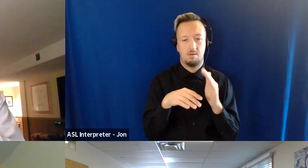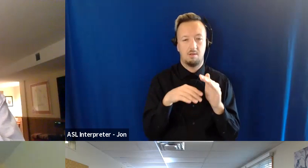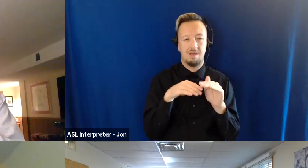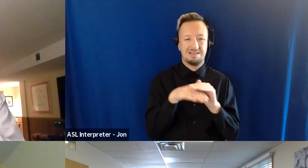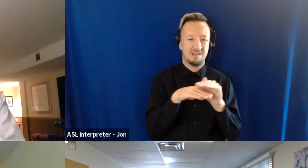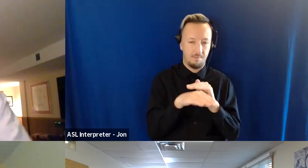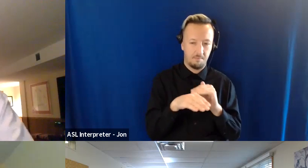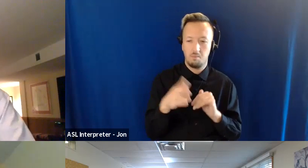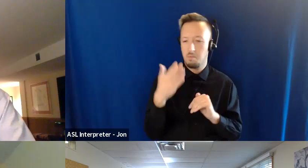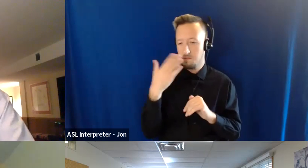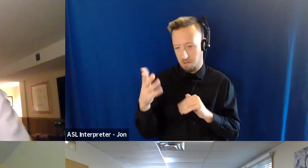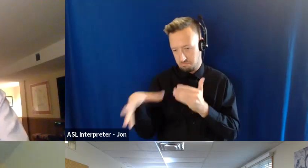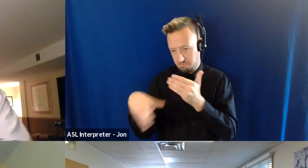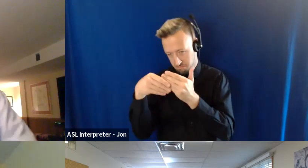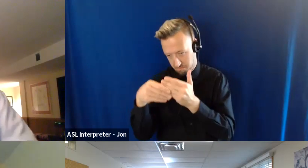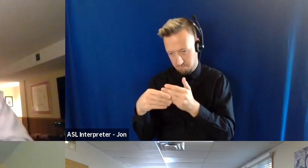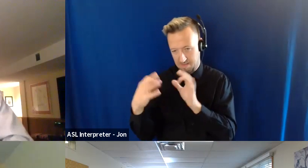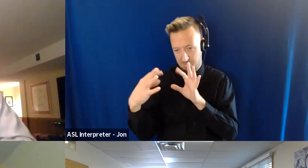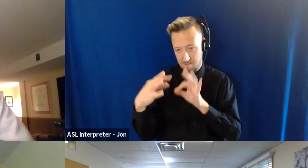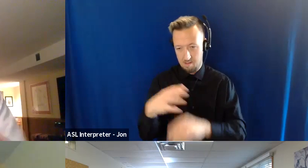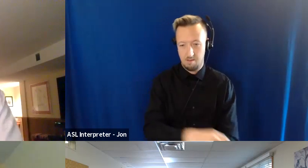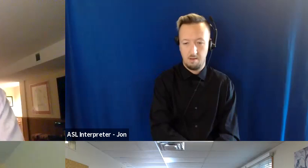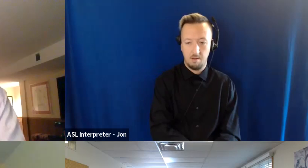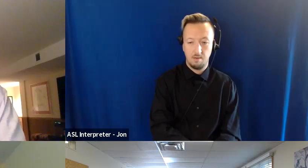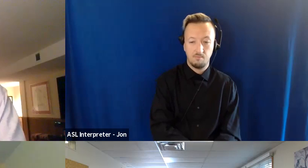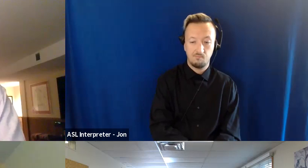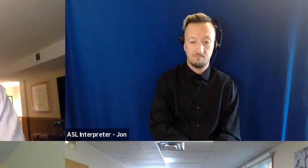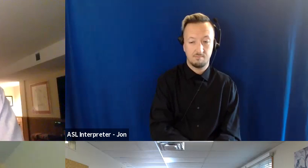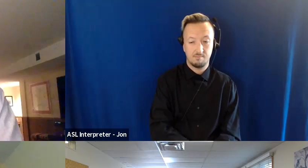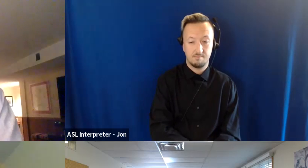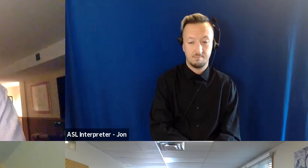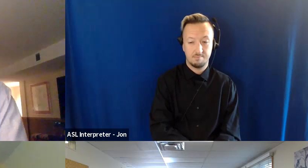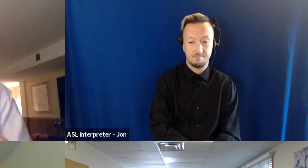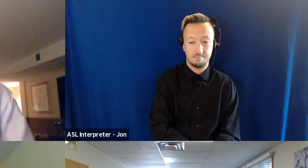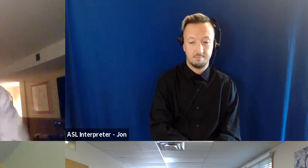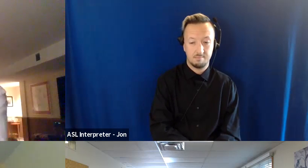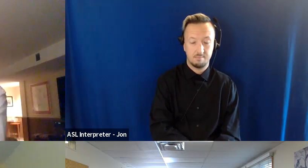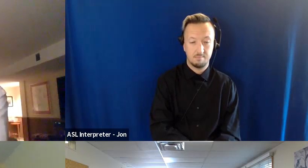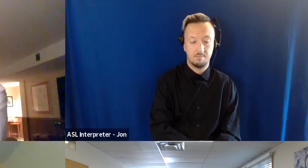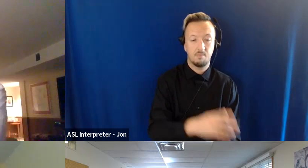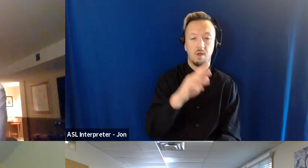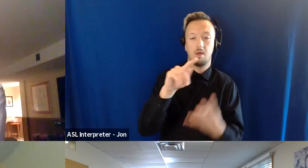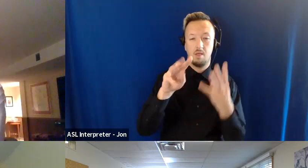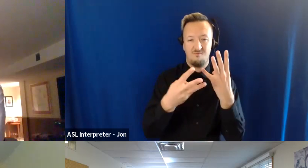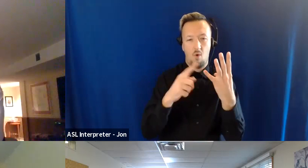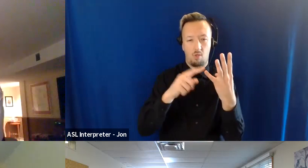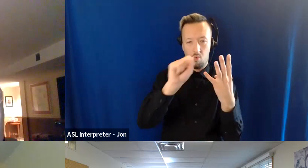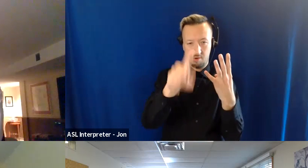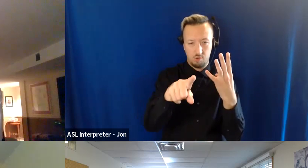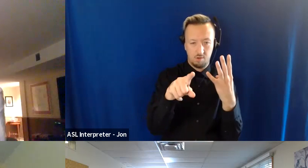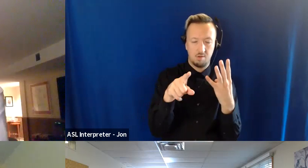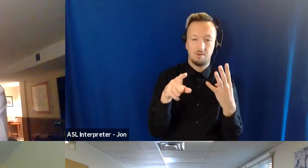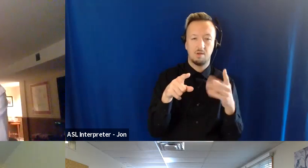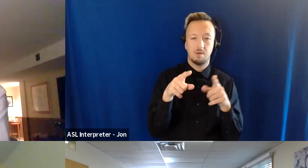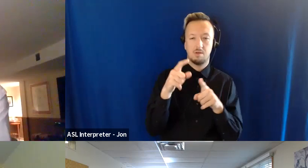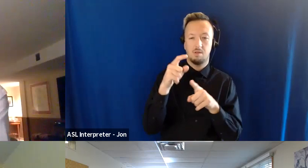So thanks for that comment and feedback. So question number 4, and I'm going to start again with